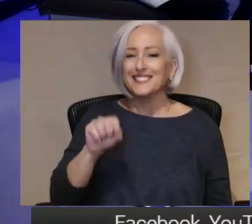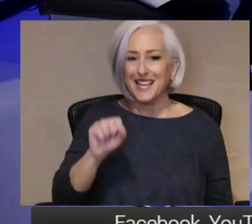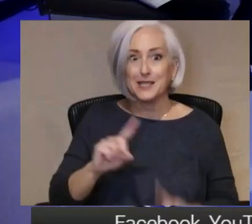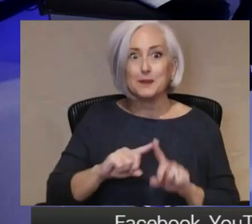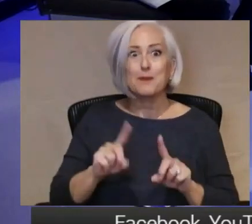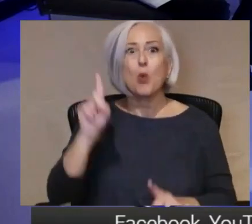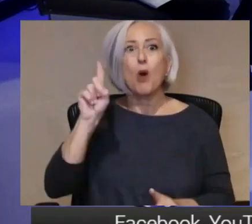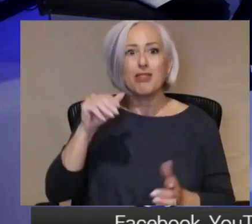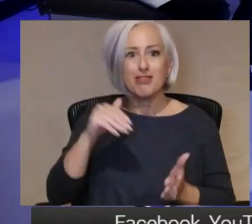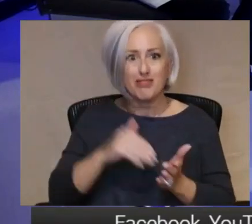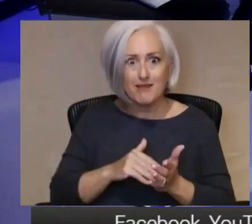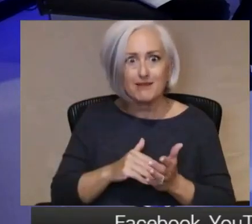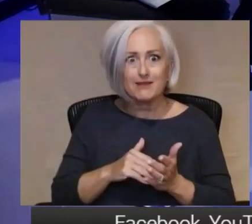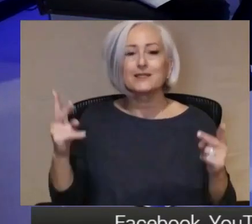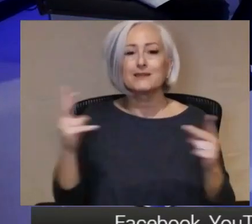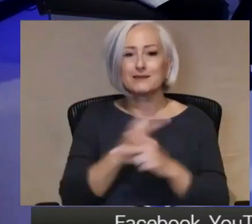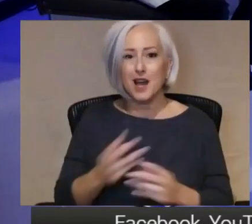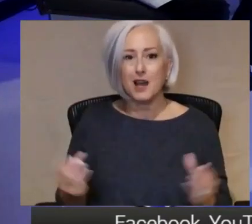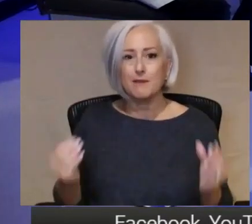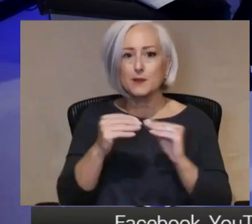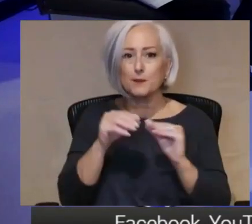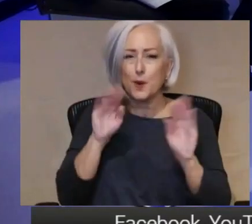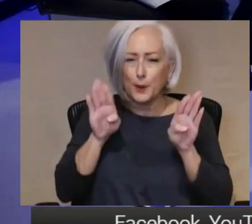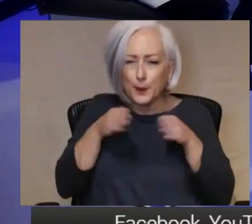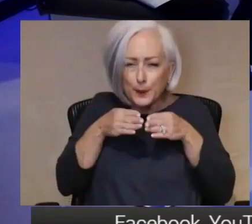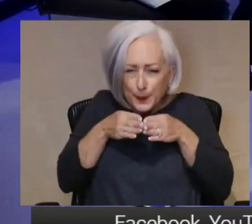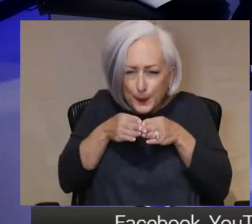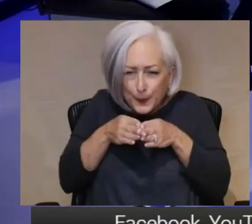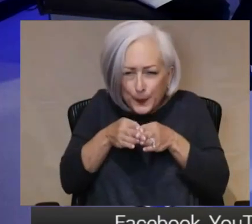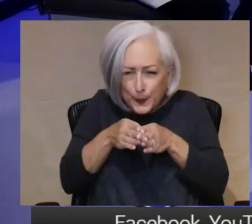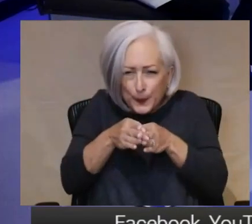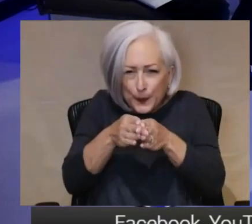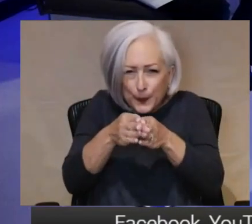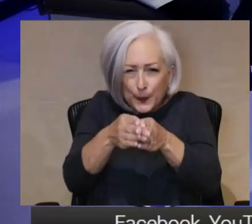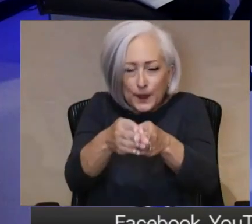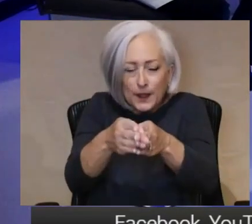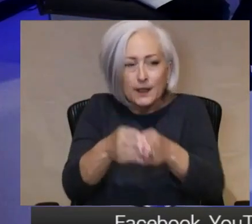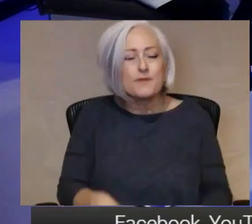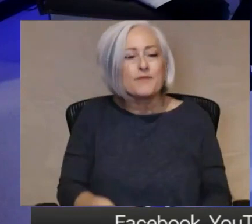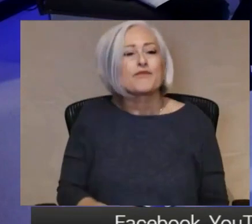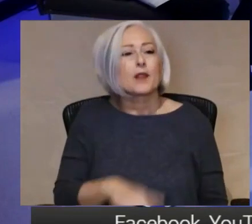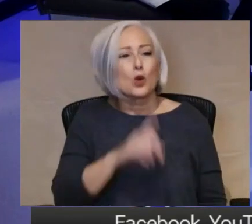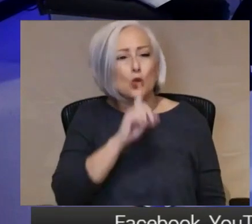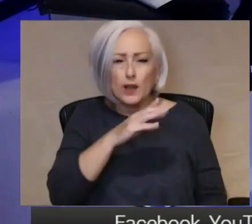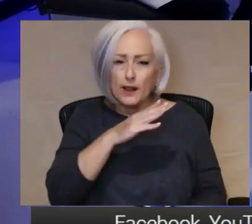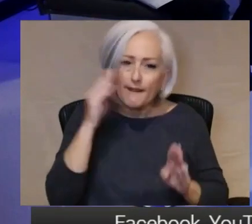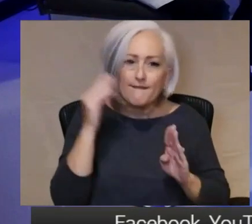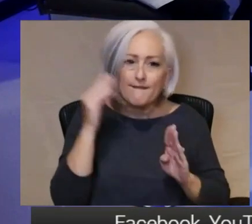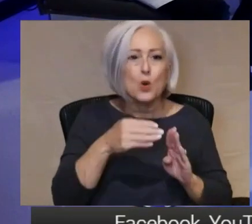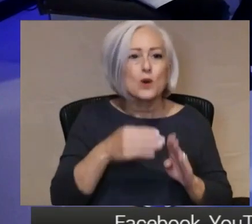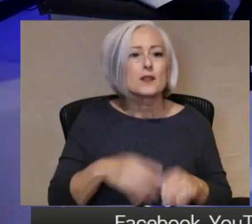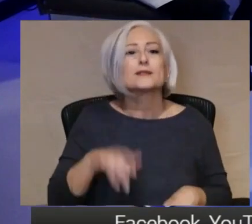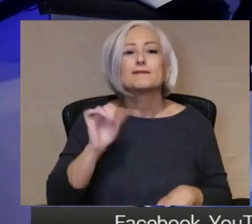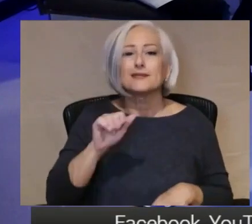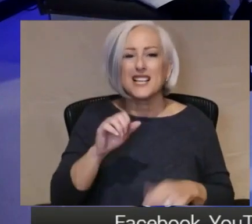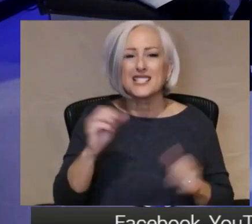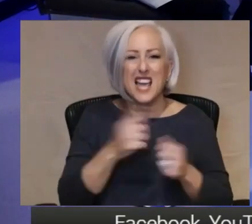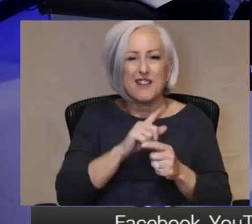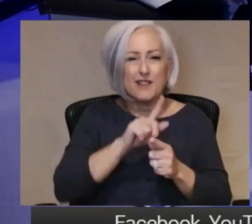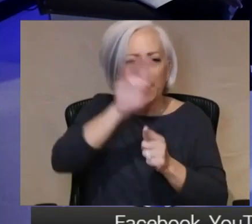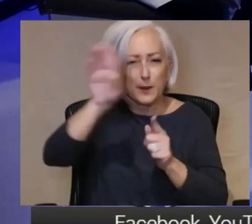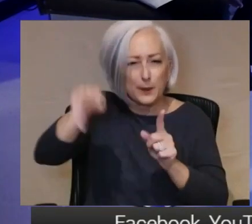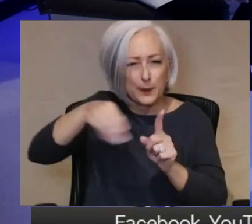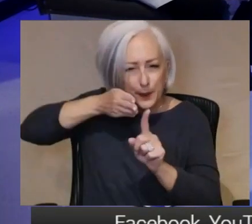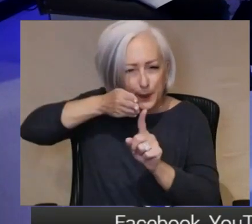All right. So real narrow focus and pretty darn hot. And all of them coming right down to a little point in the brain.